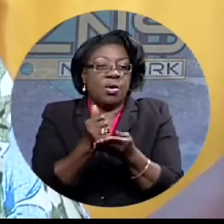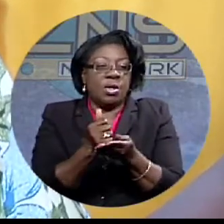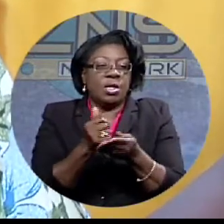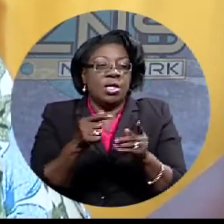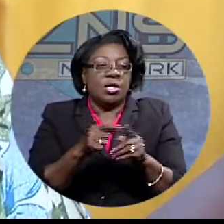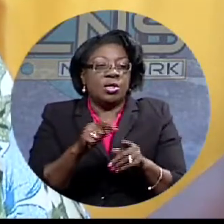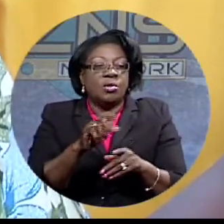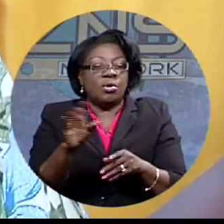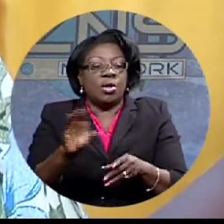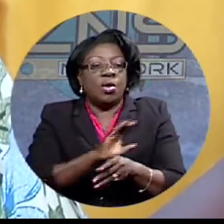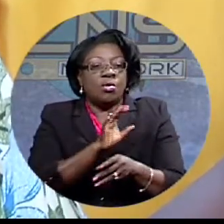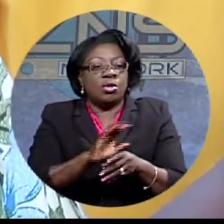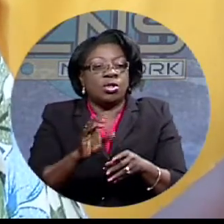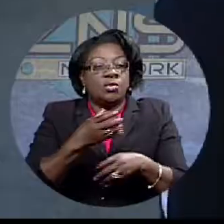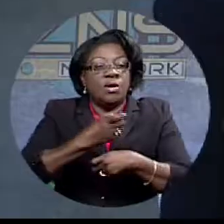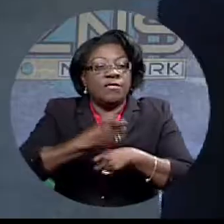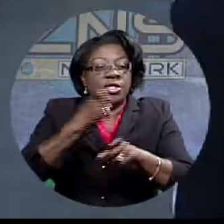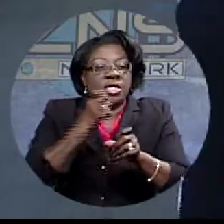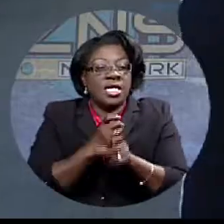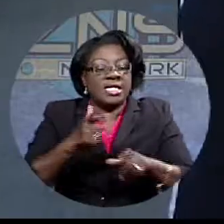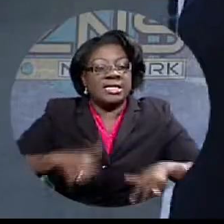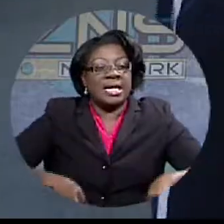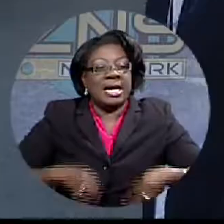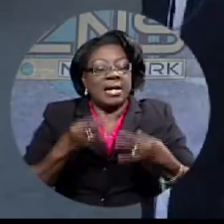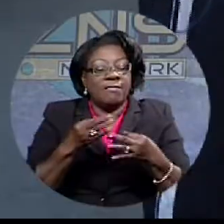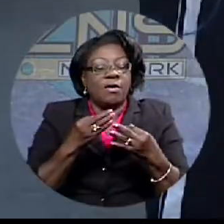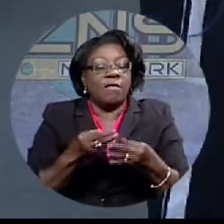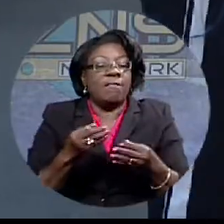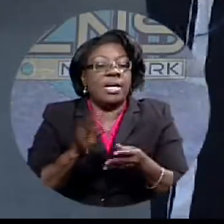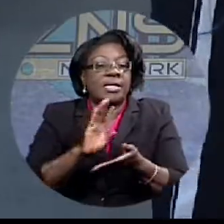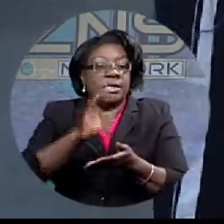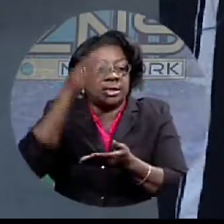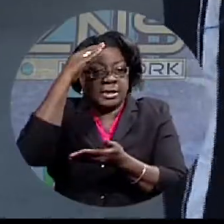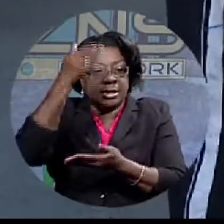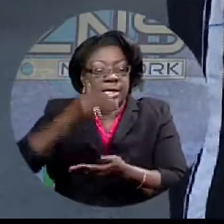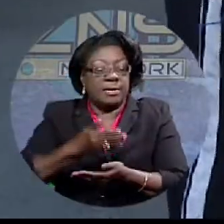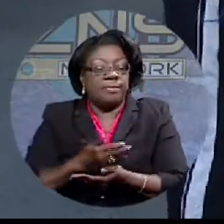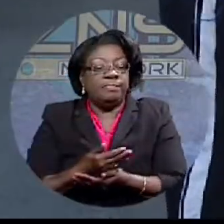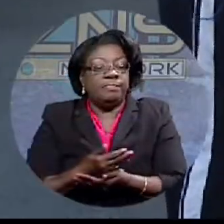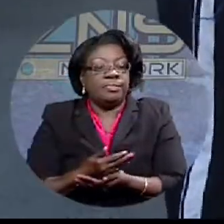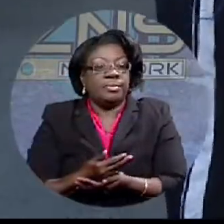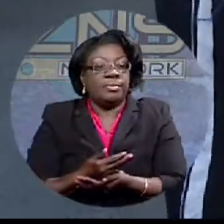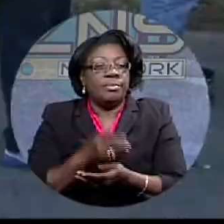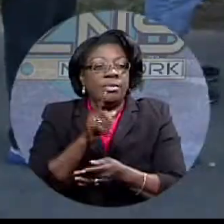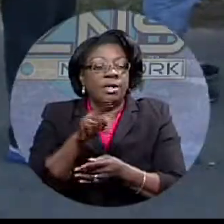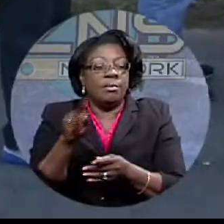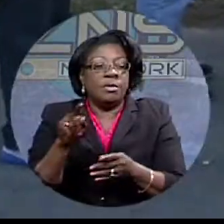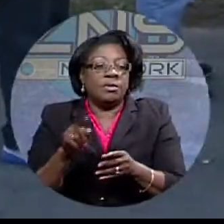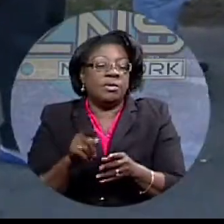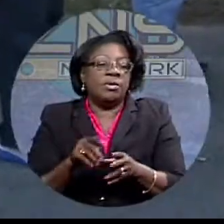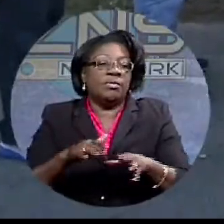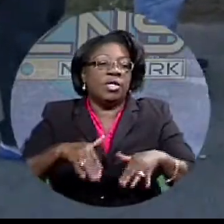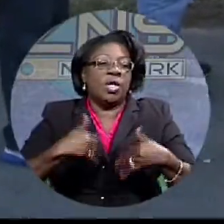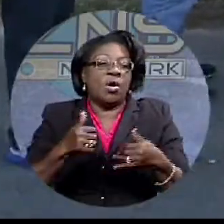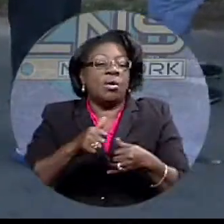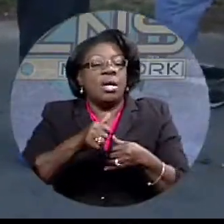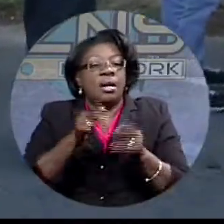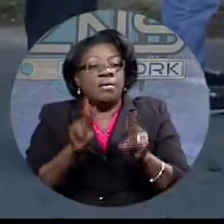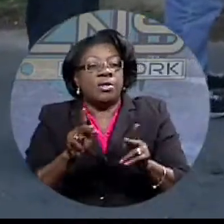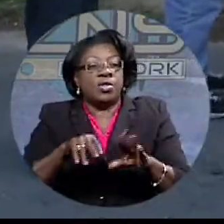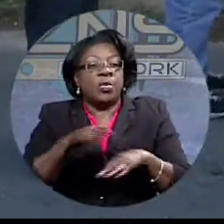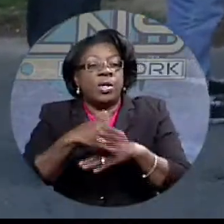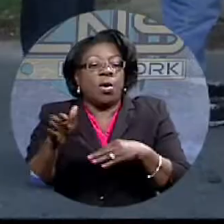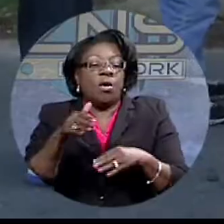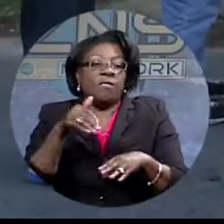to these coaches who have changed the life of my son and many other Bahamians, most of whom I know, especially the young ones who just went off in August. And